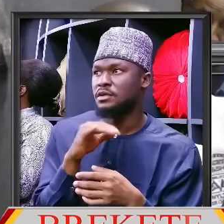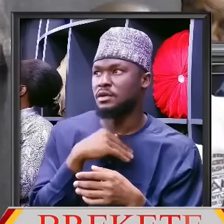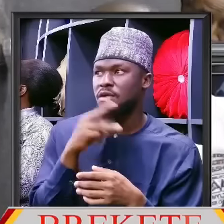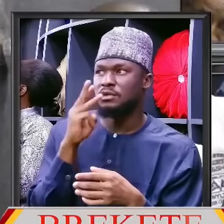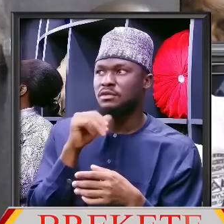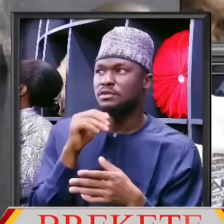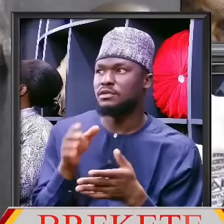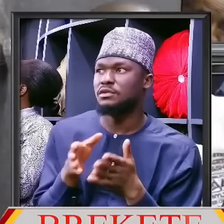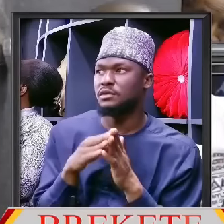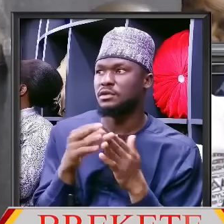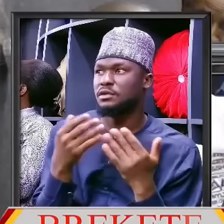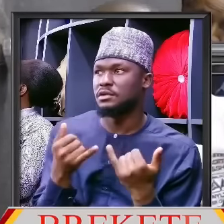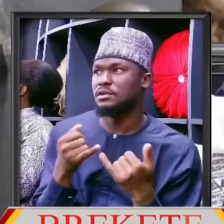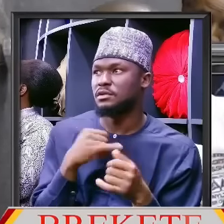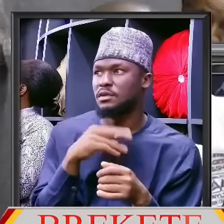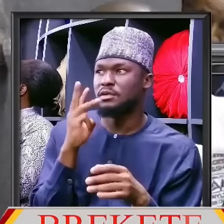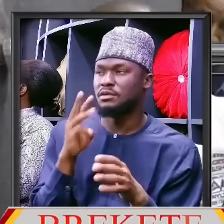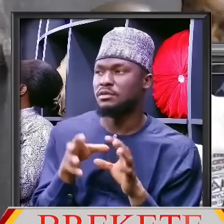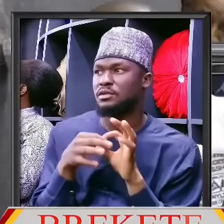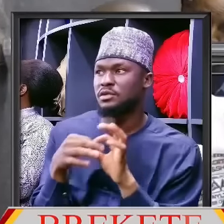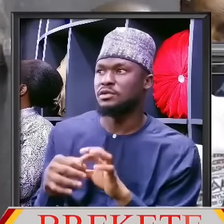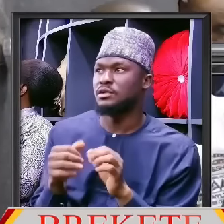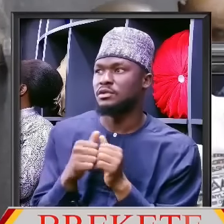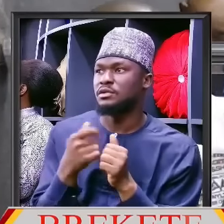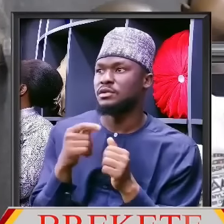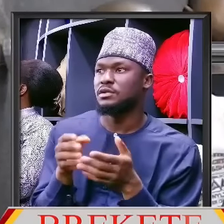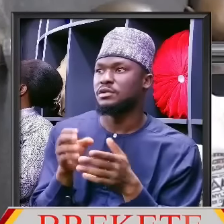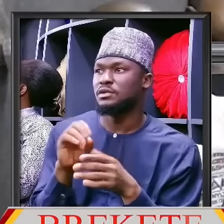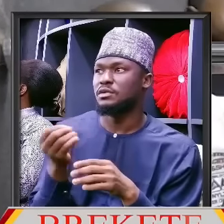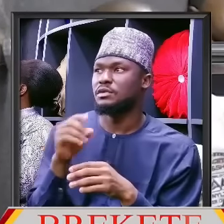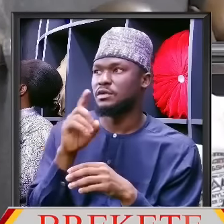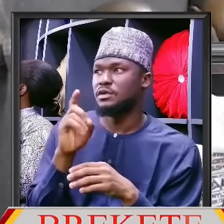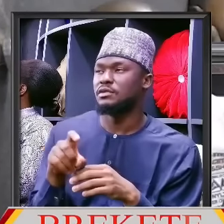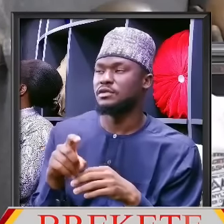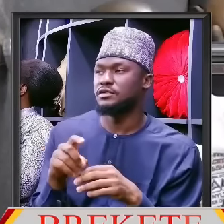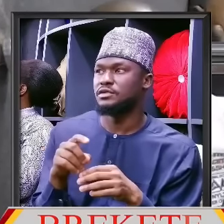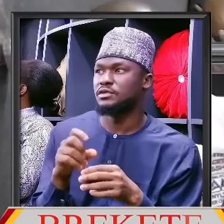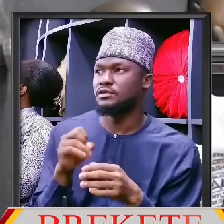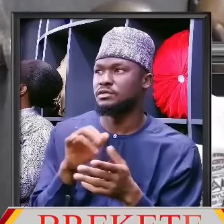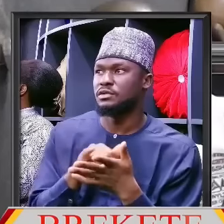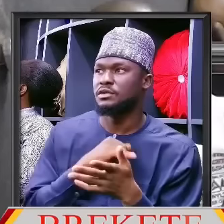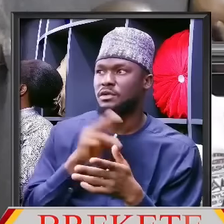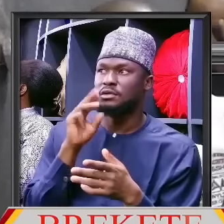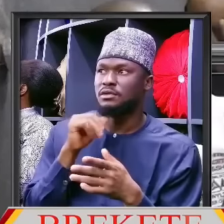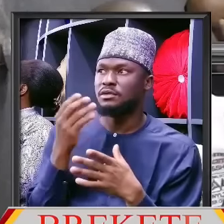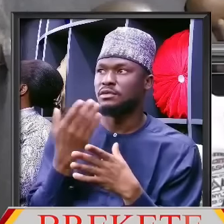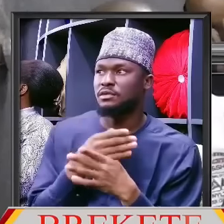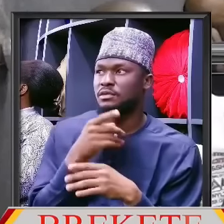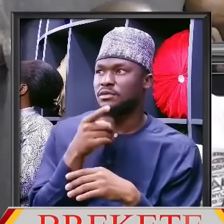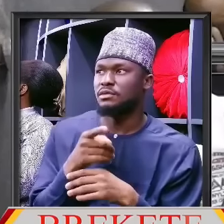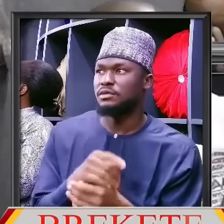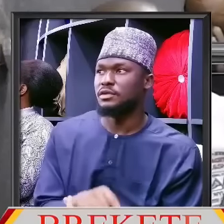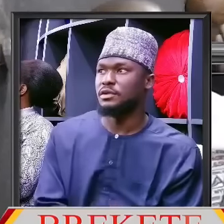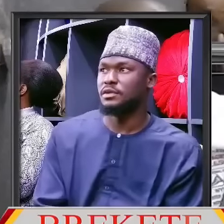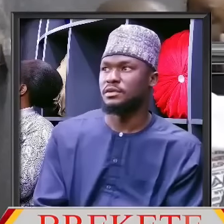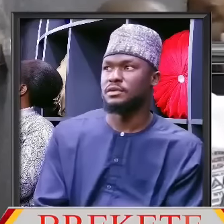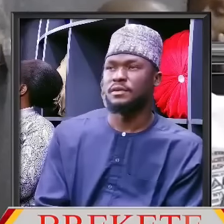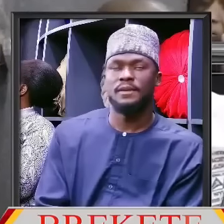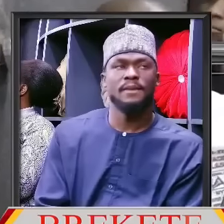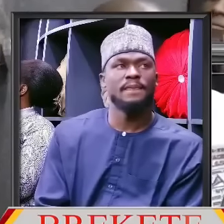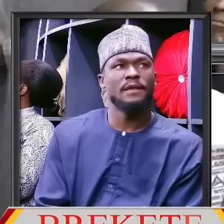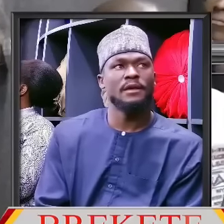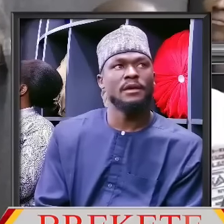go ask them now. Also, I go join them to the other question where you ask me, so that I no go interrupt you. Continue.